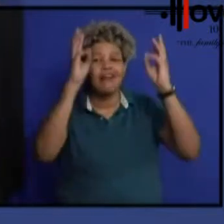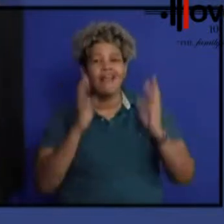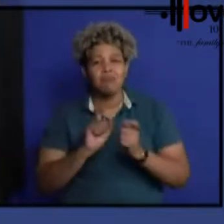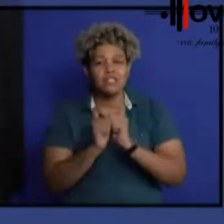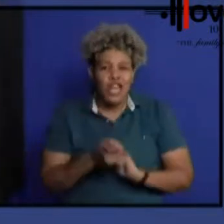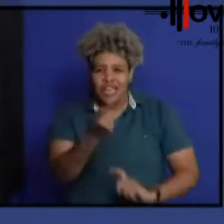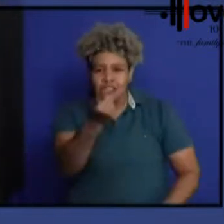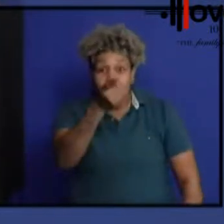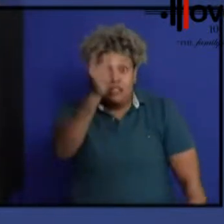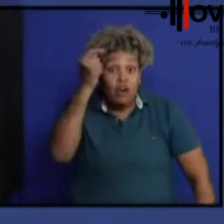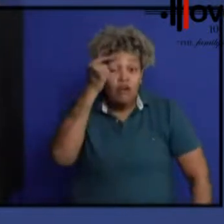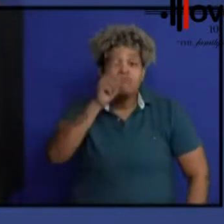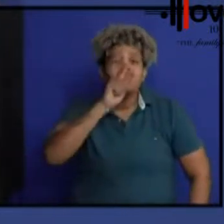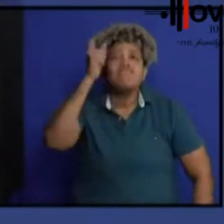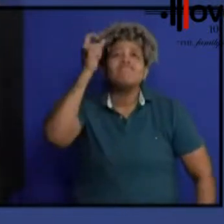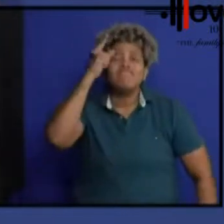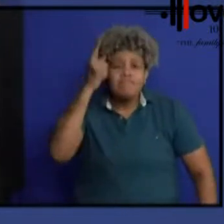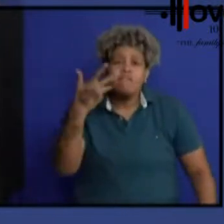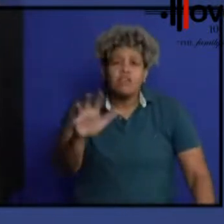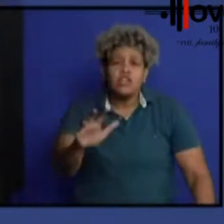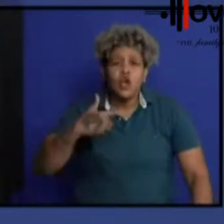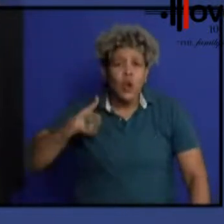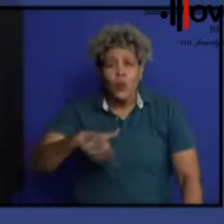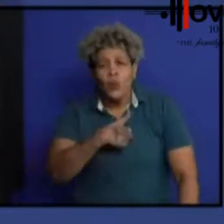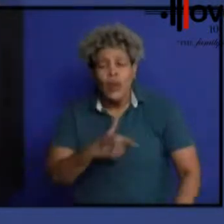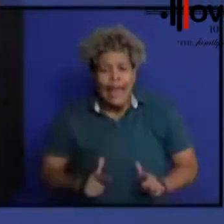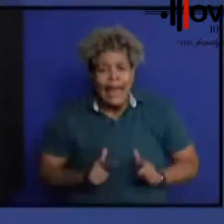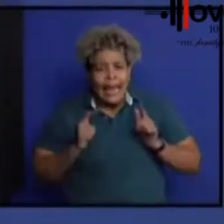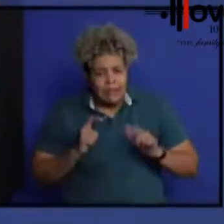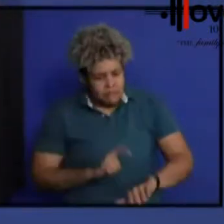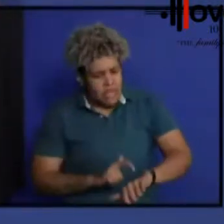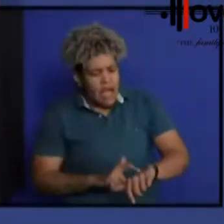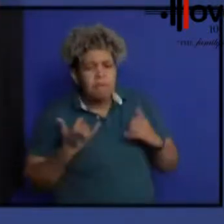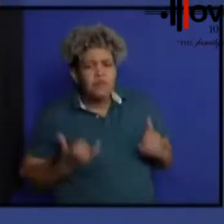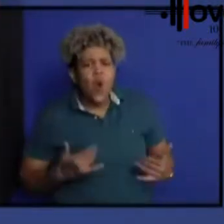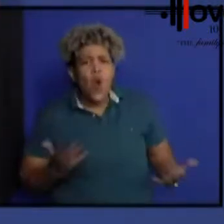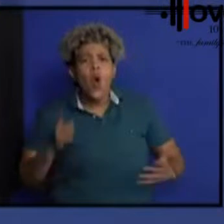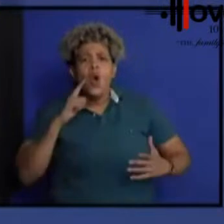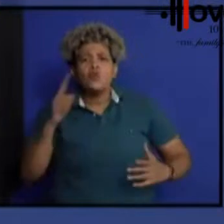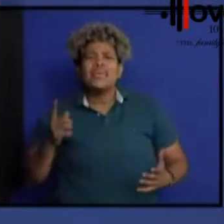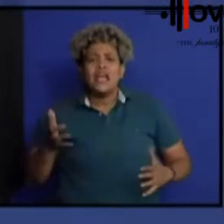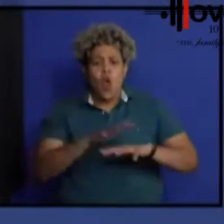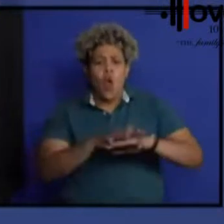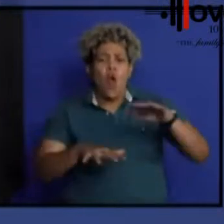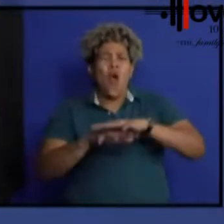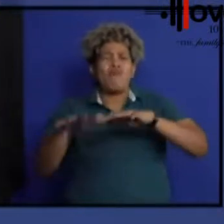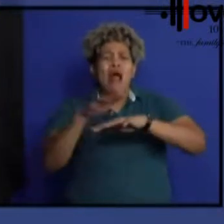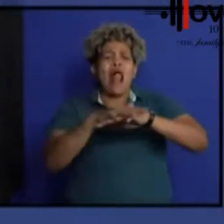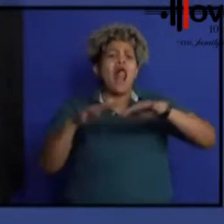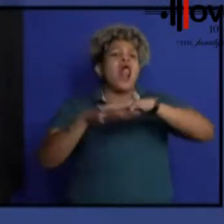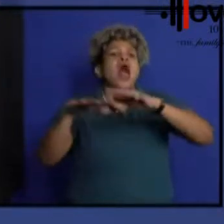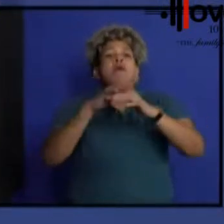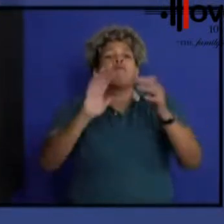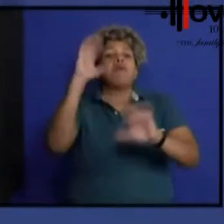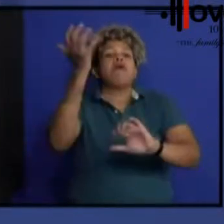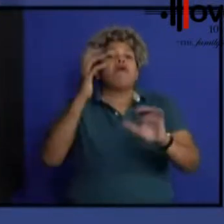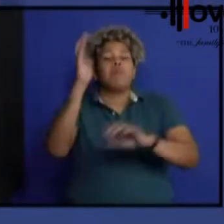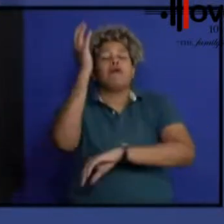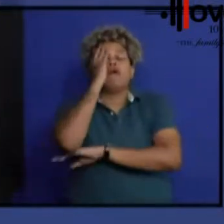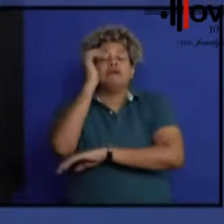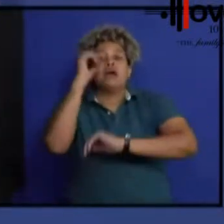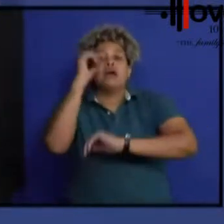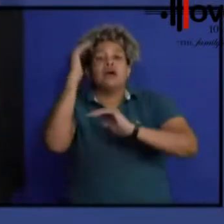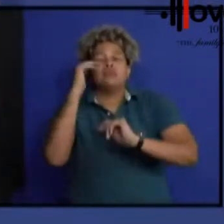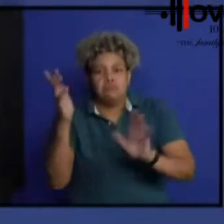government understands that we live in a time of overlapping crises and unpredictable